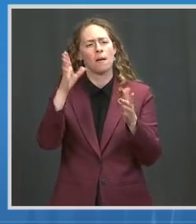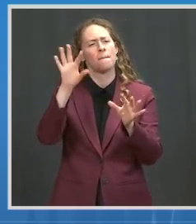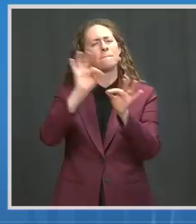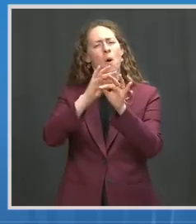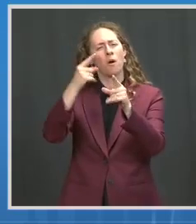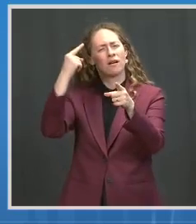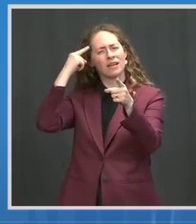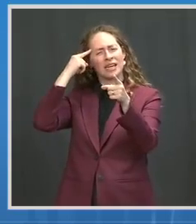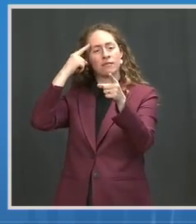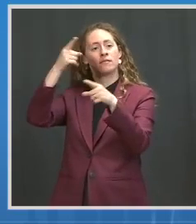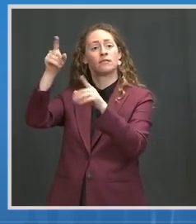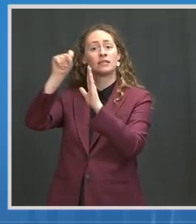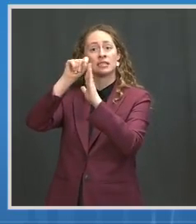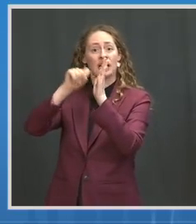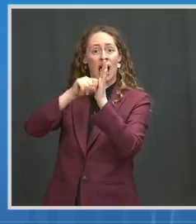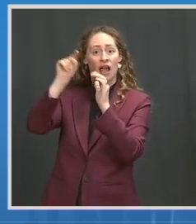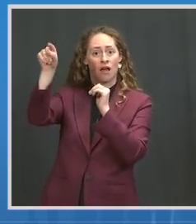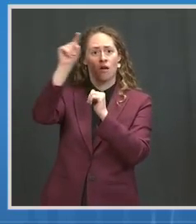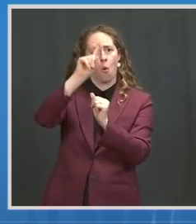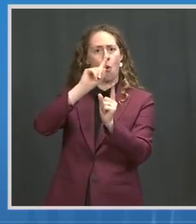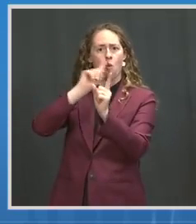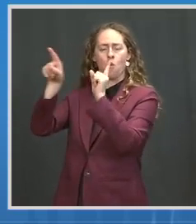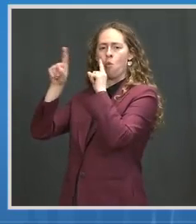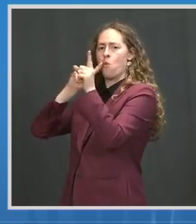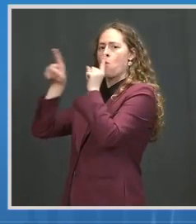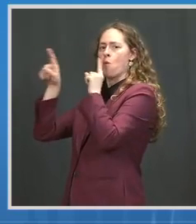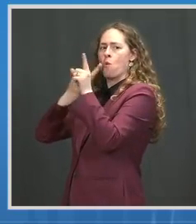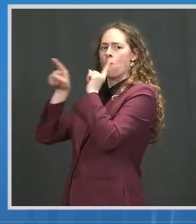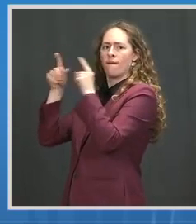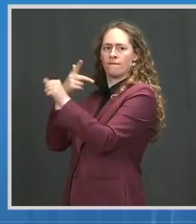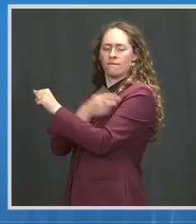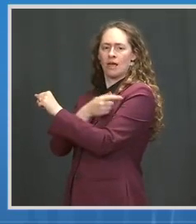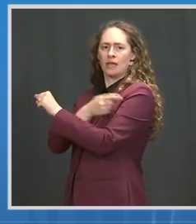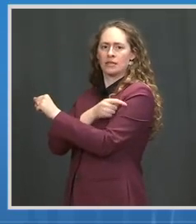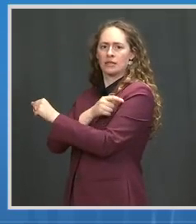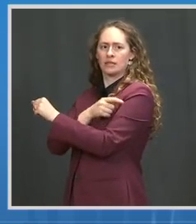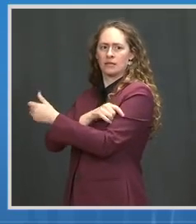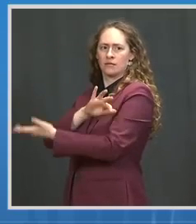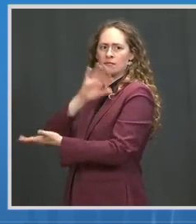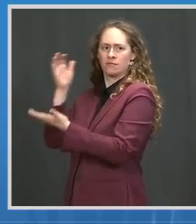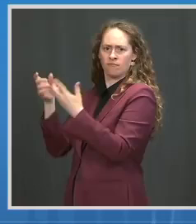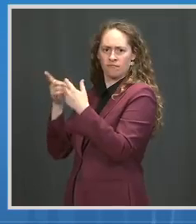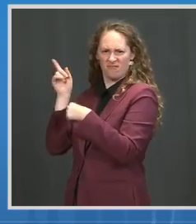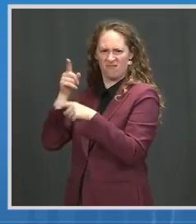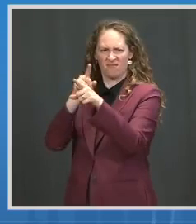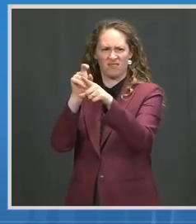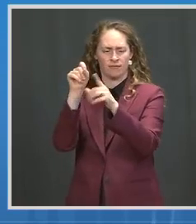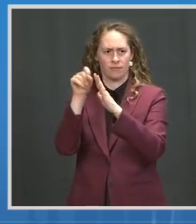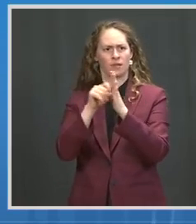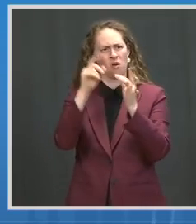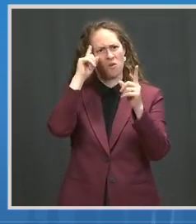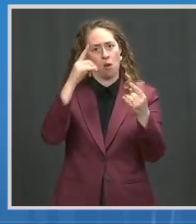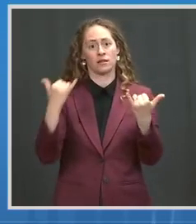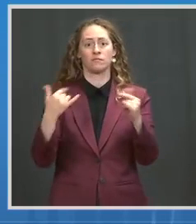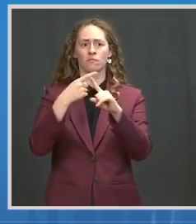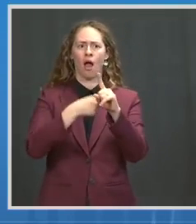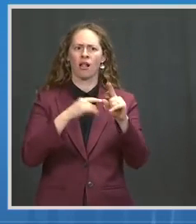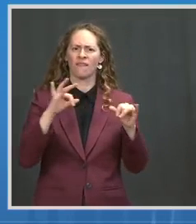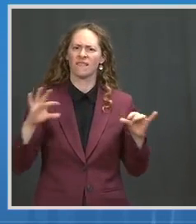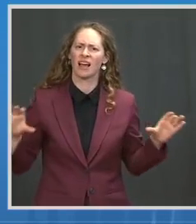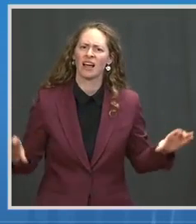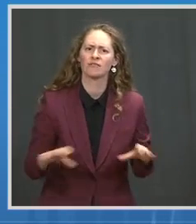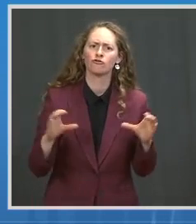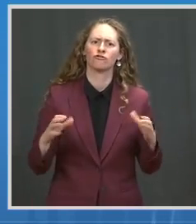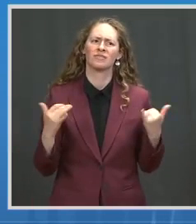by states, and should end up in people's arms. And we are working aggressively through this month of action and other steps to try to get those doses